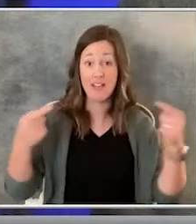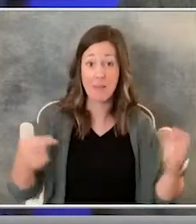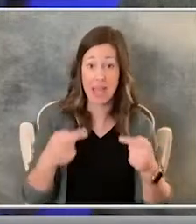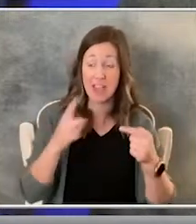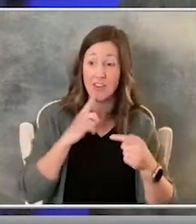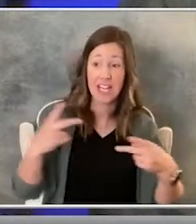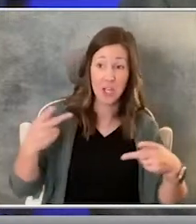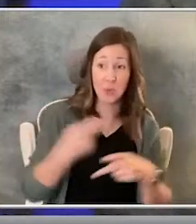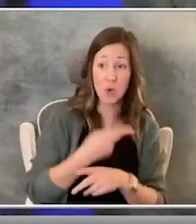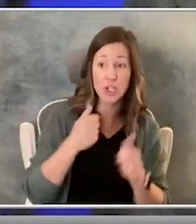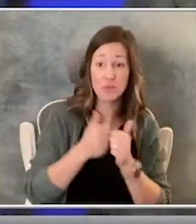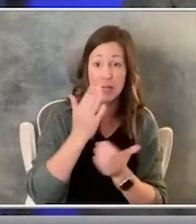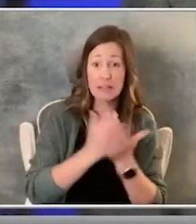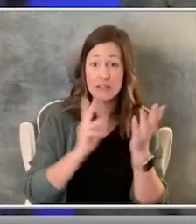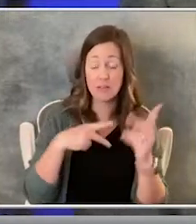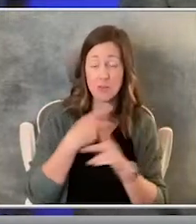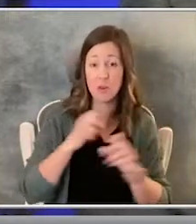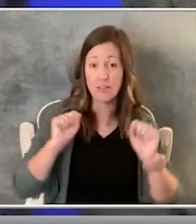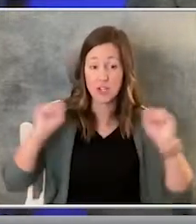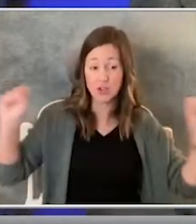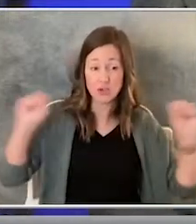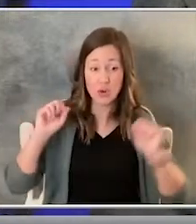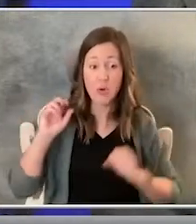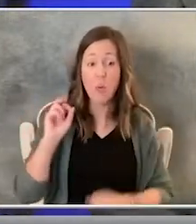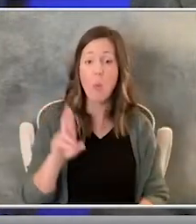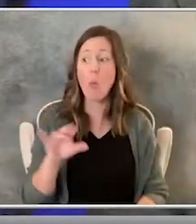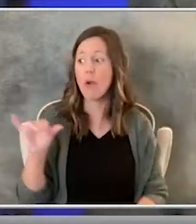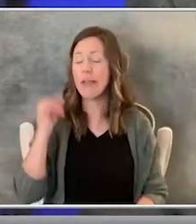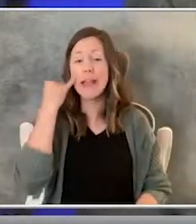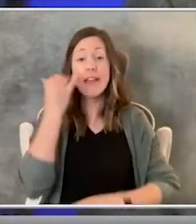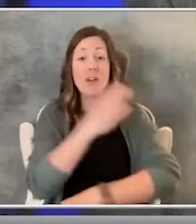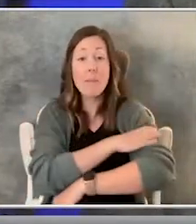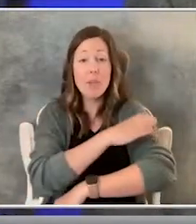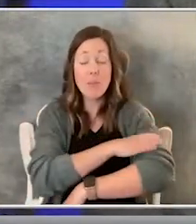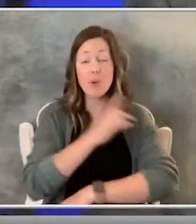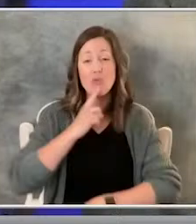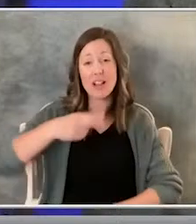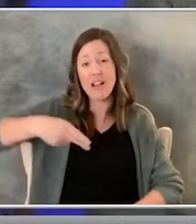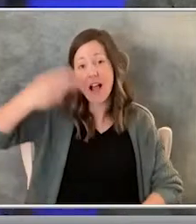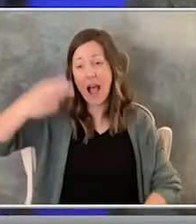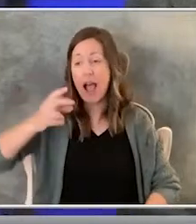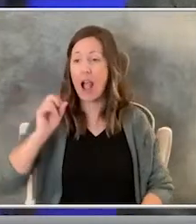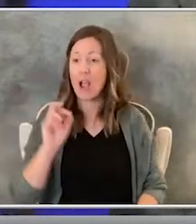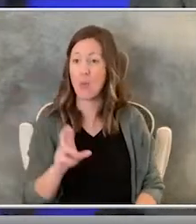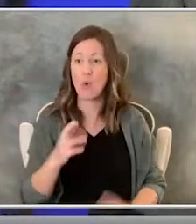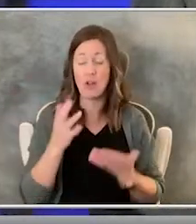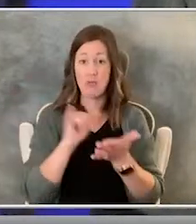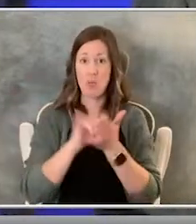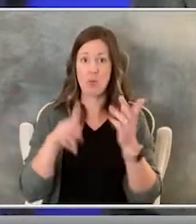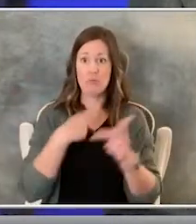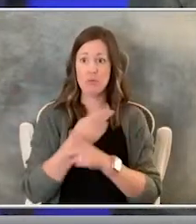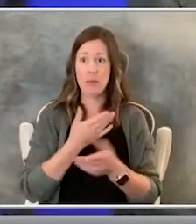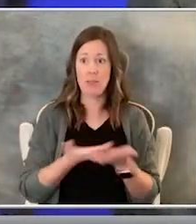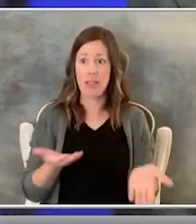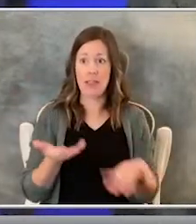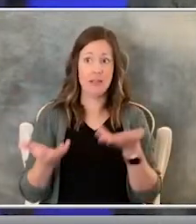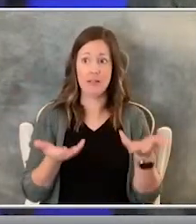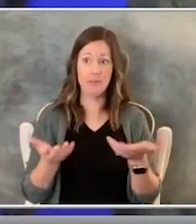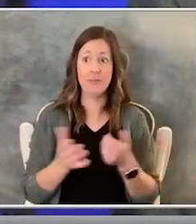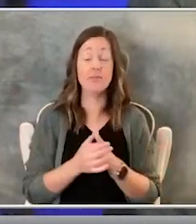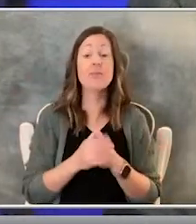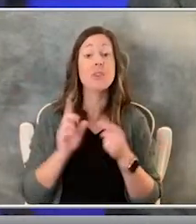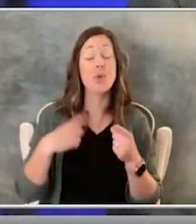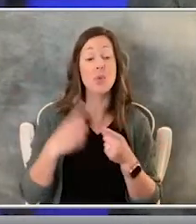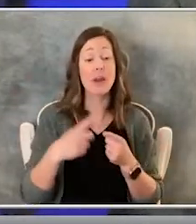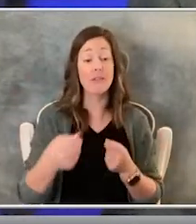Yeah, exactly. And it's just a wire and that's going. It's tiny, it's not much bigger than a hair. They're really tiny and you can thread them down, find and what's